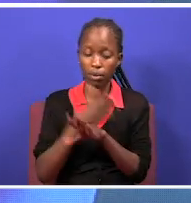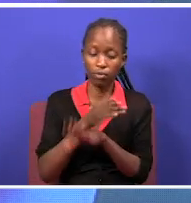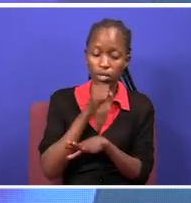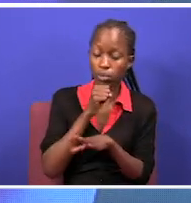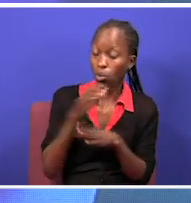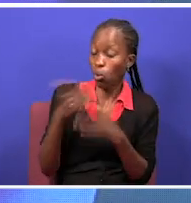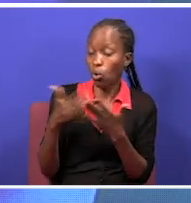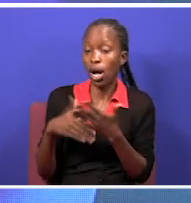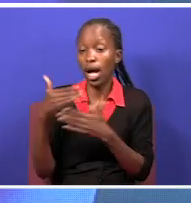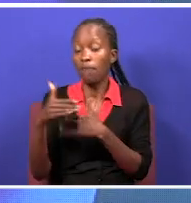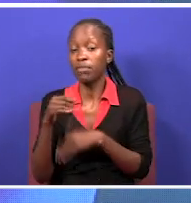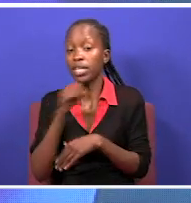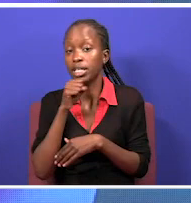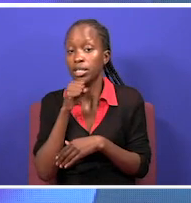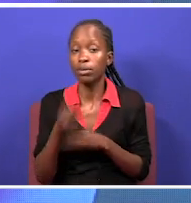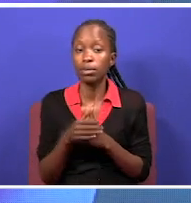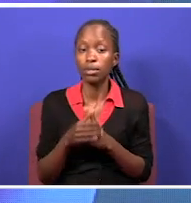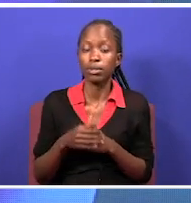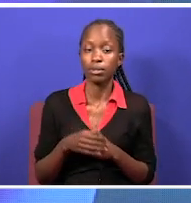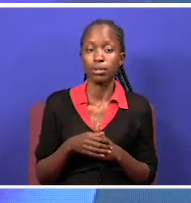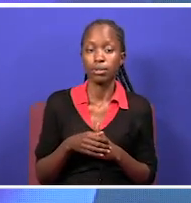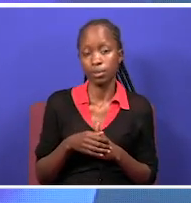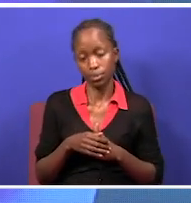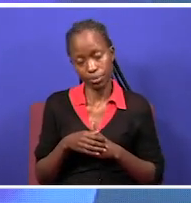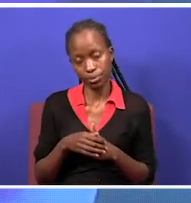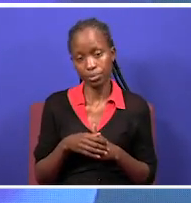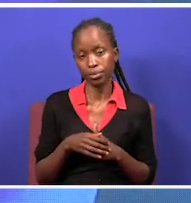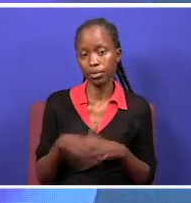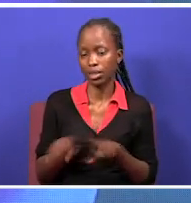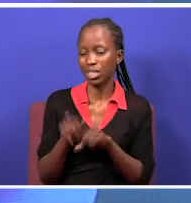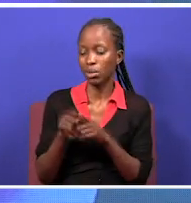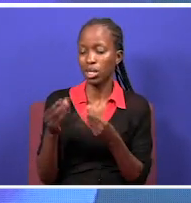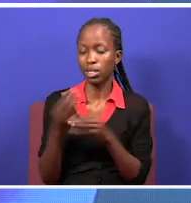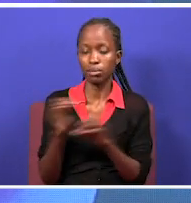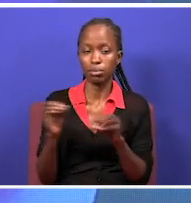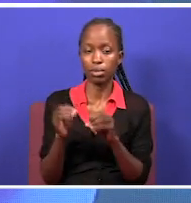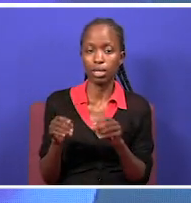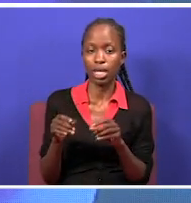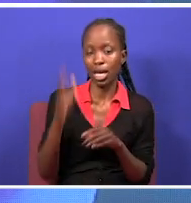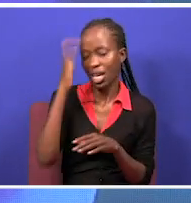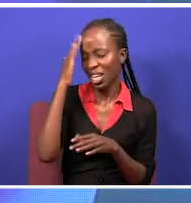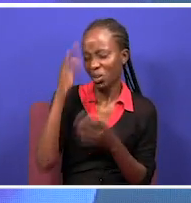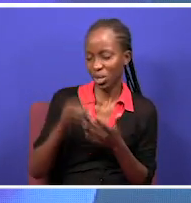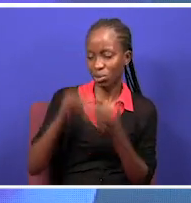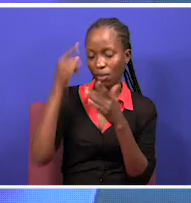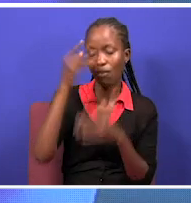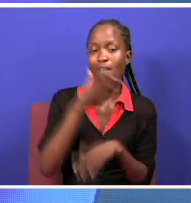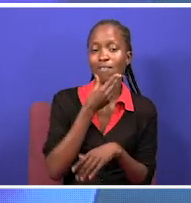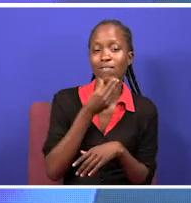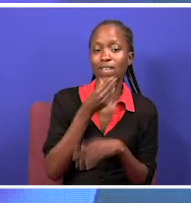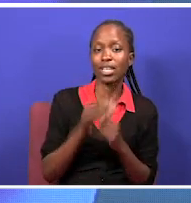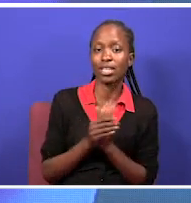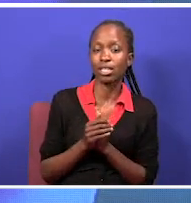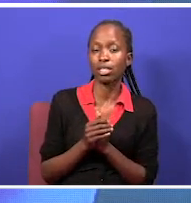dinner. This calls for sacrifice. May I say, especially for dads, please block your